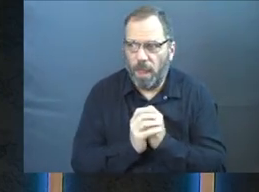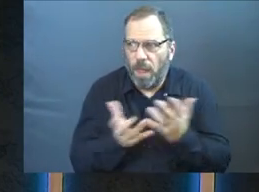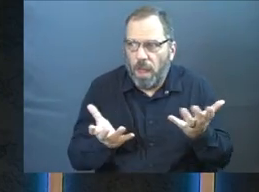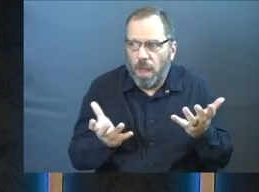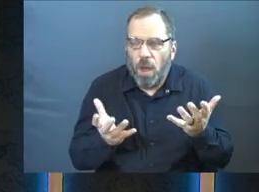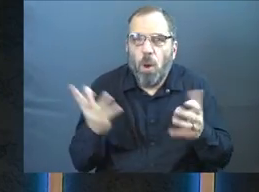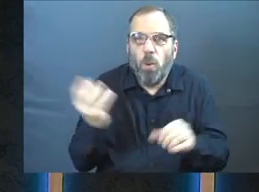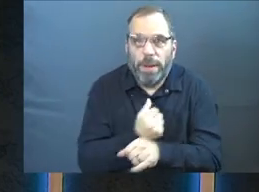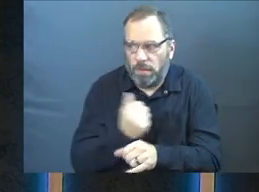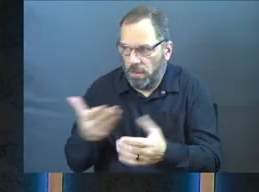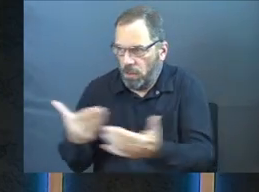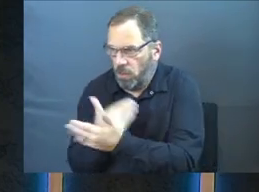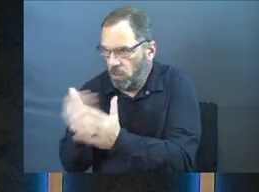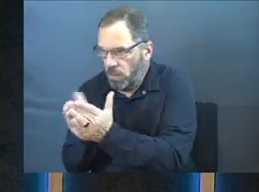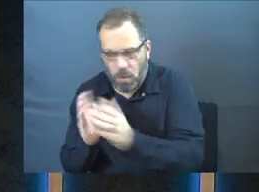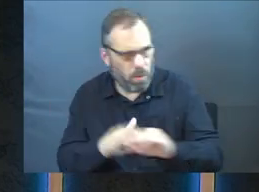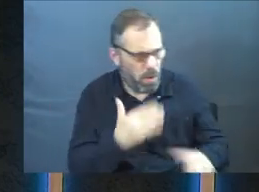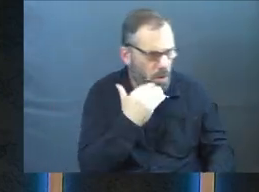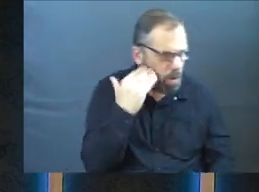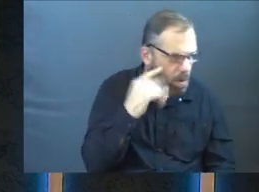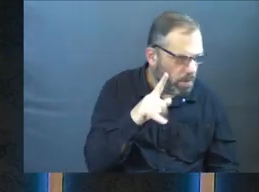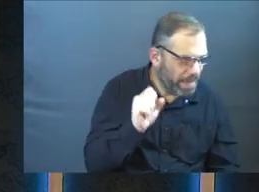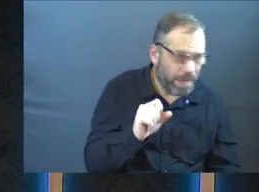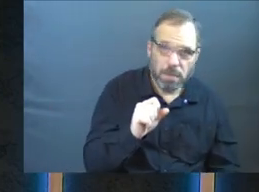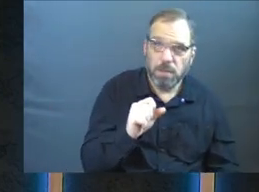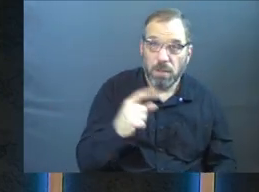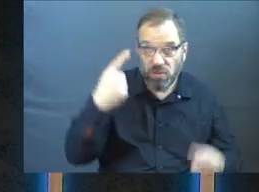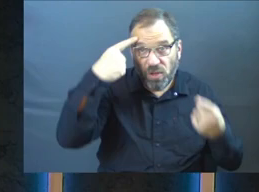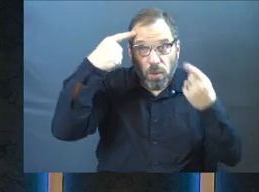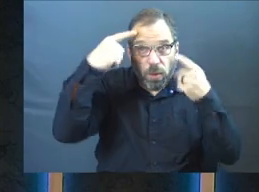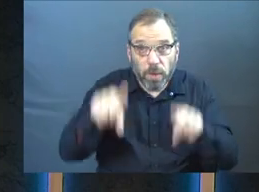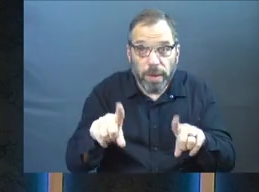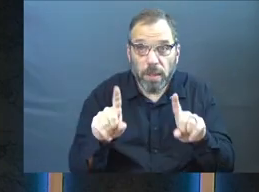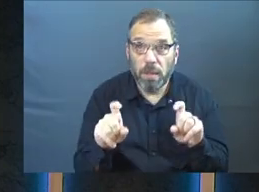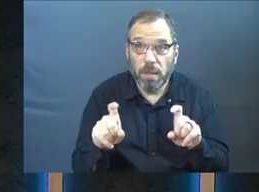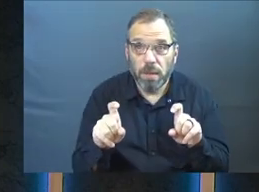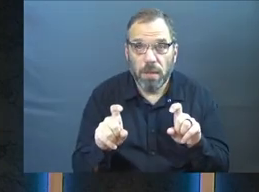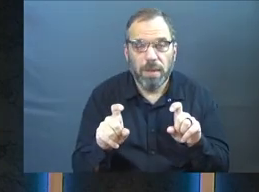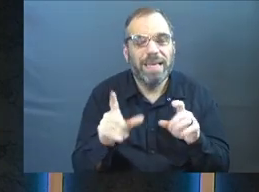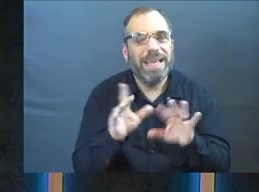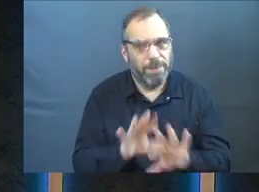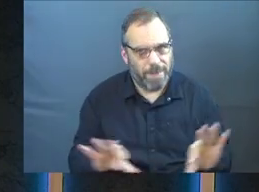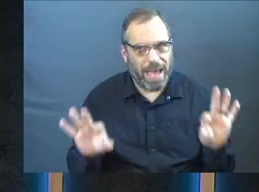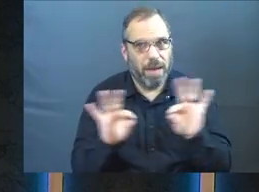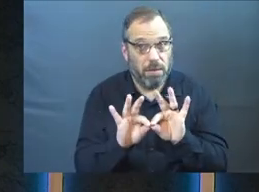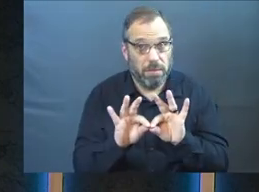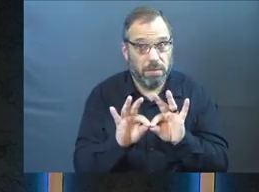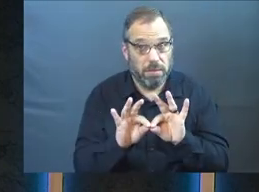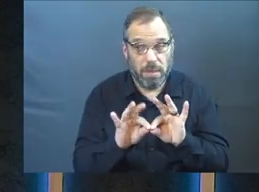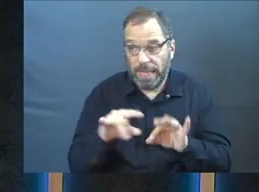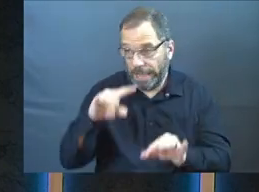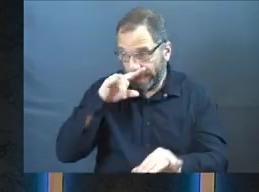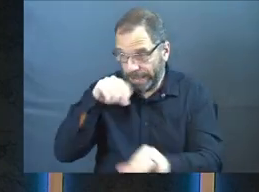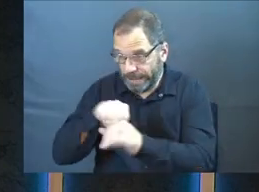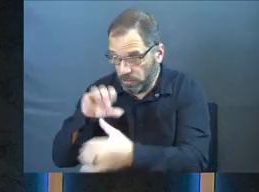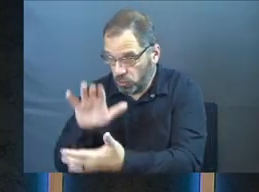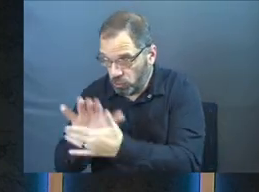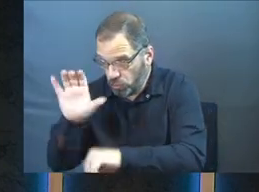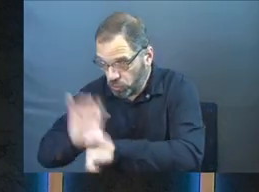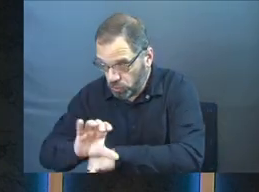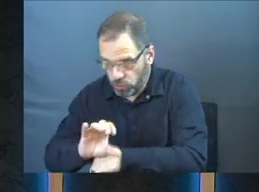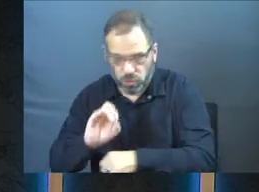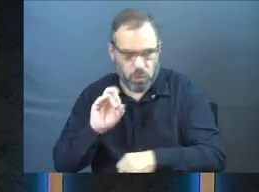What's going to win? Are we on the same page? Because it matters. Are we going to take our kids to church?